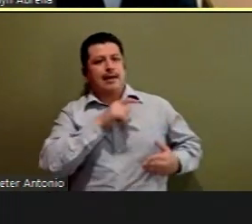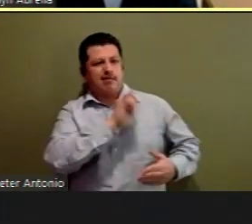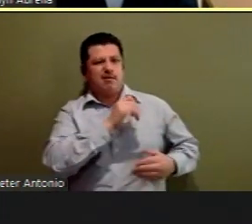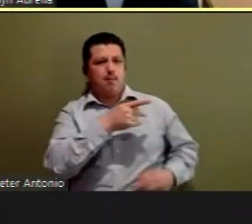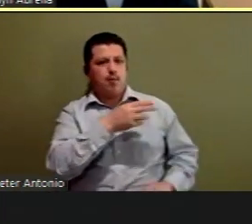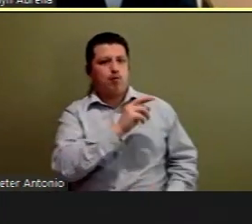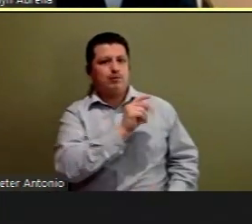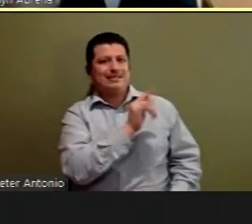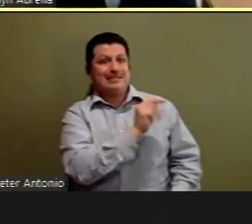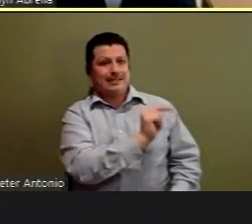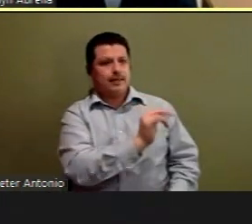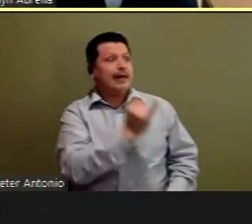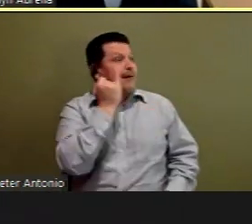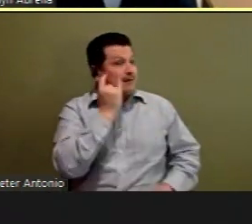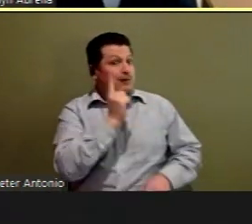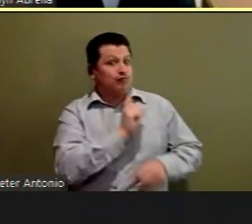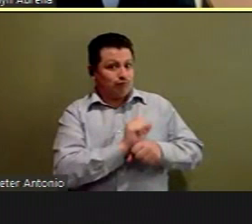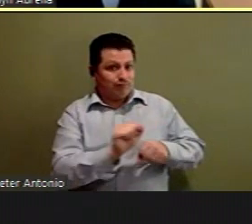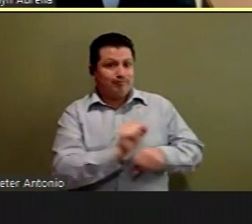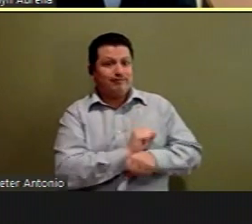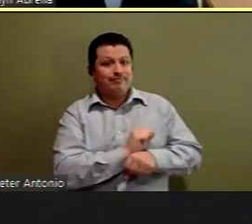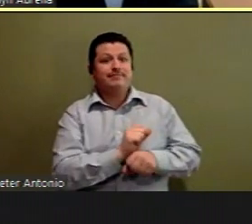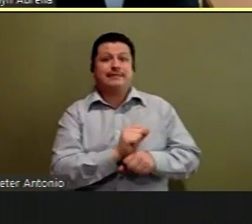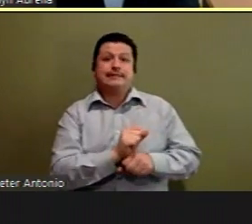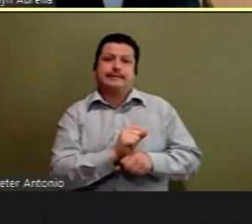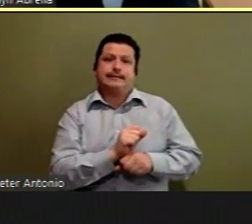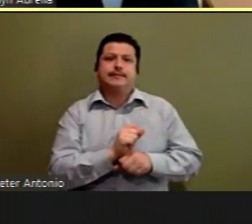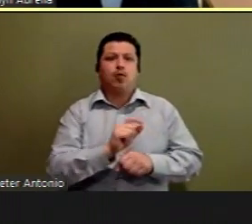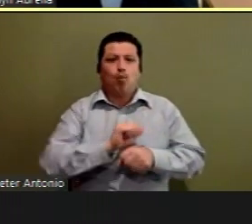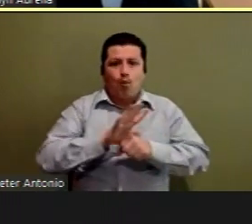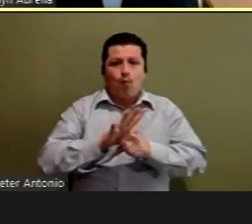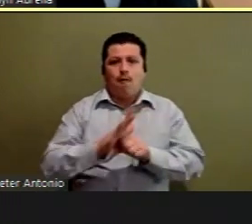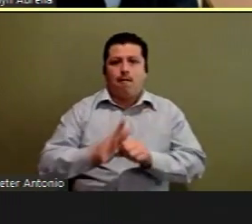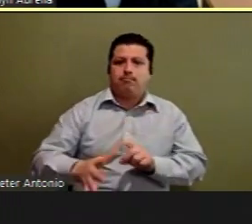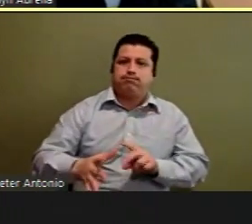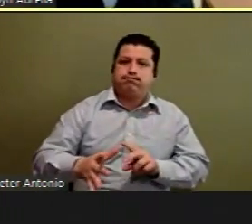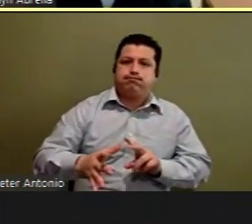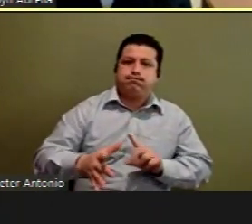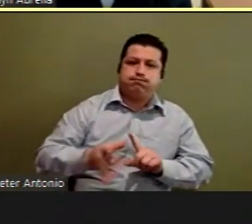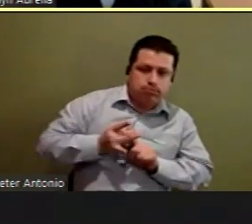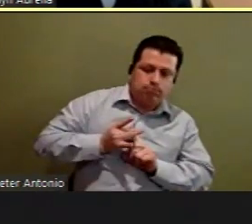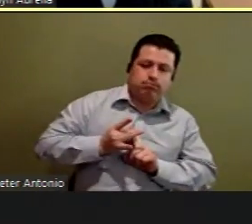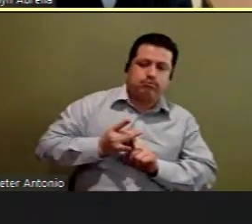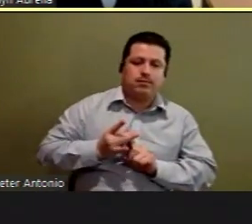like when you actually see COVID, and attack the proteins that are present. Next slide.